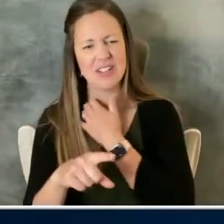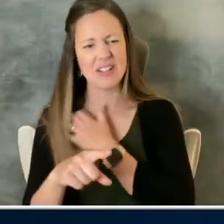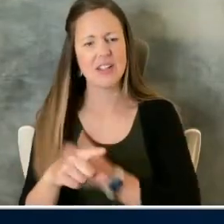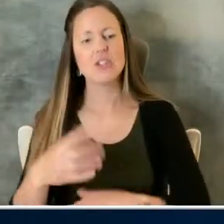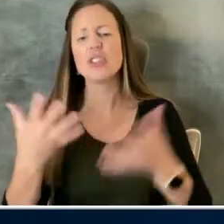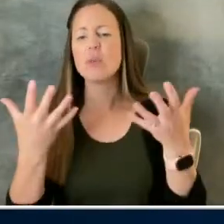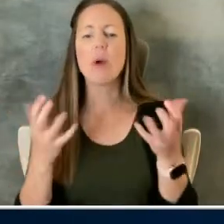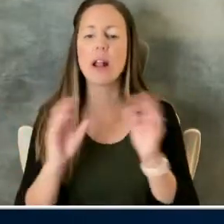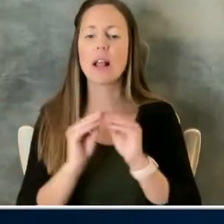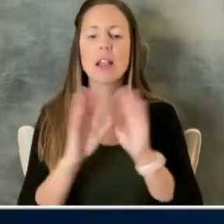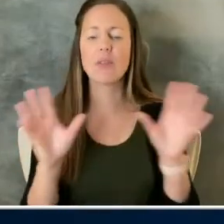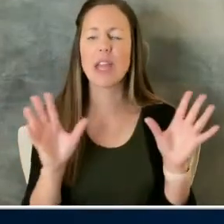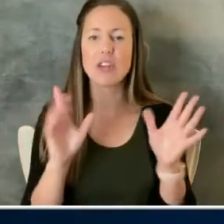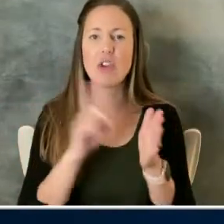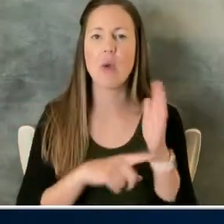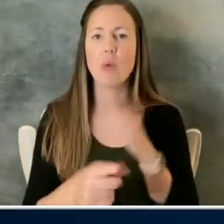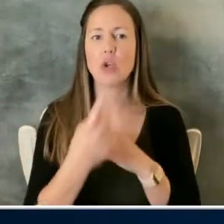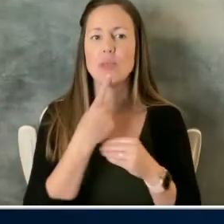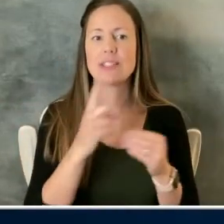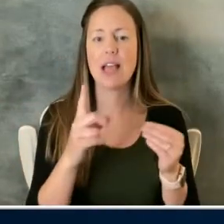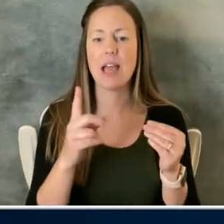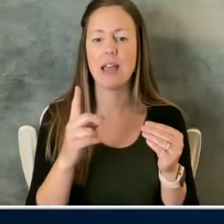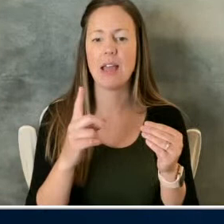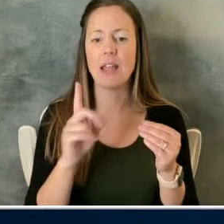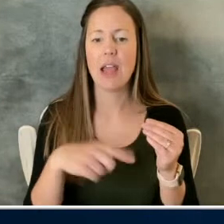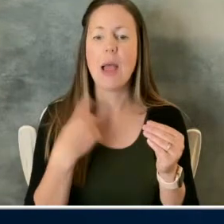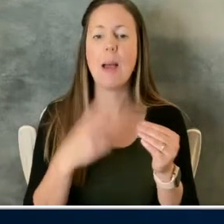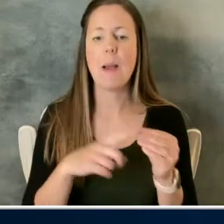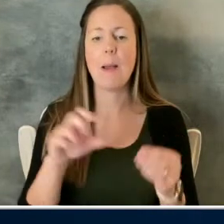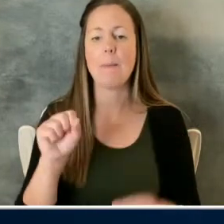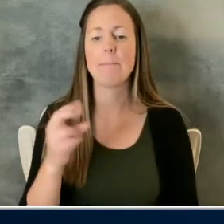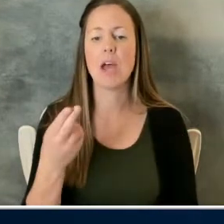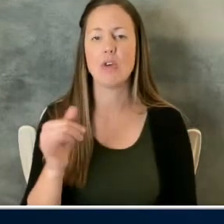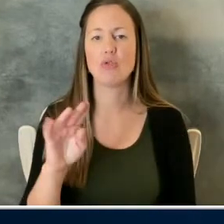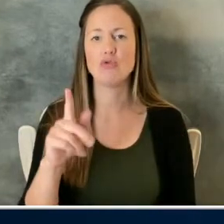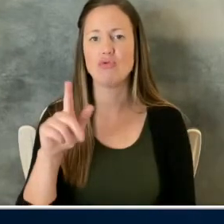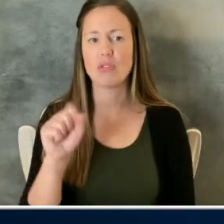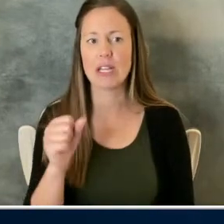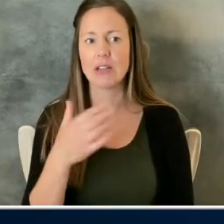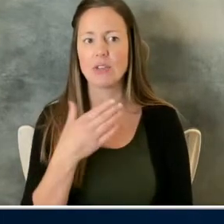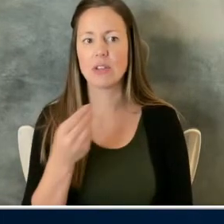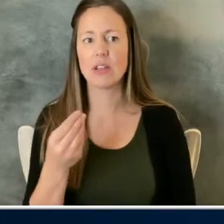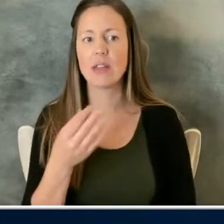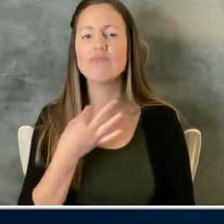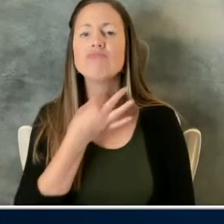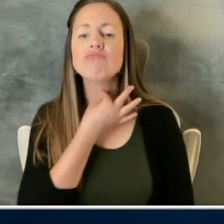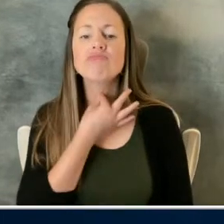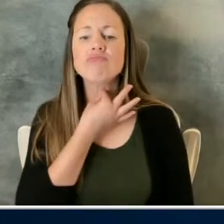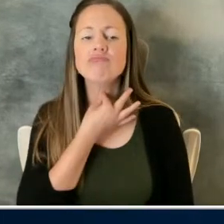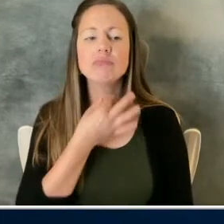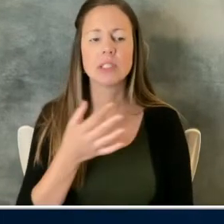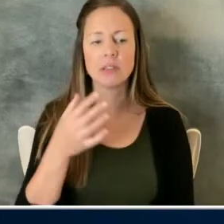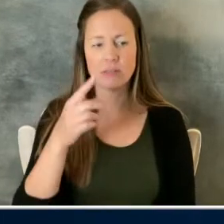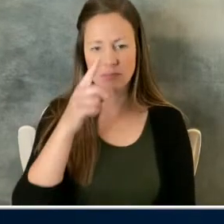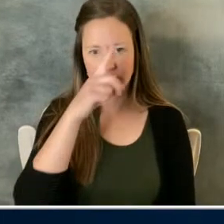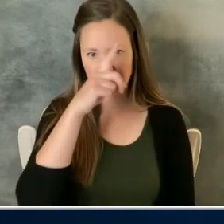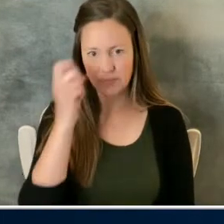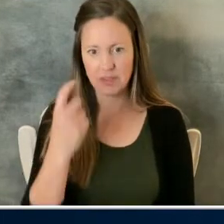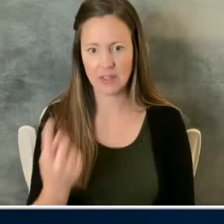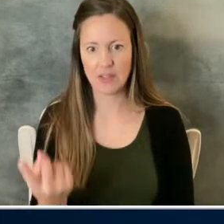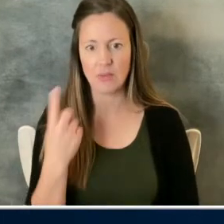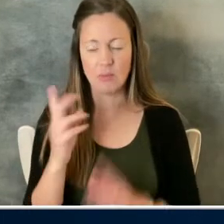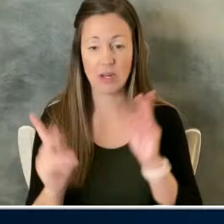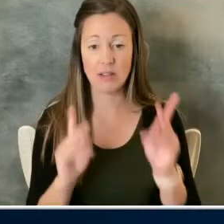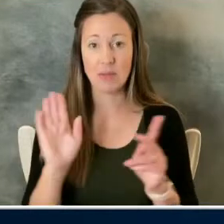on what you had said at the top of the program about shingles. And then she was curious because one of the people in her family